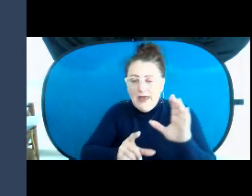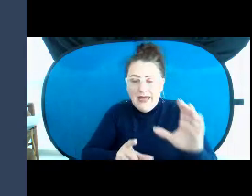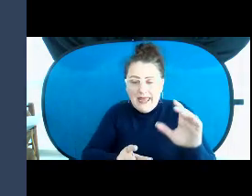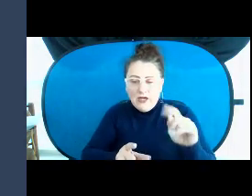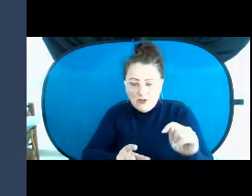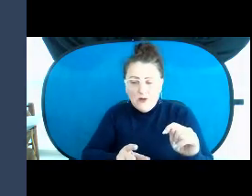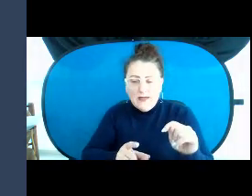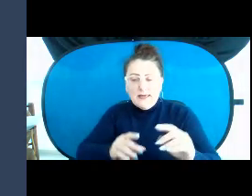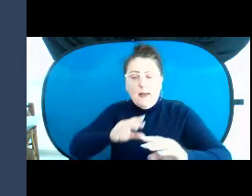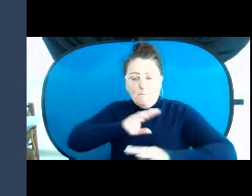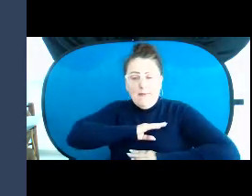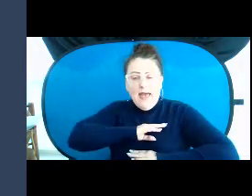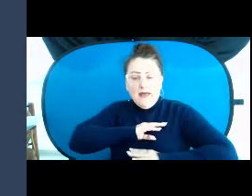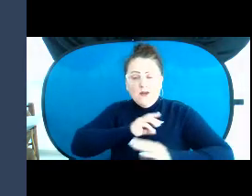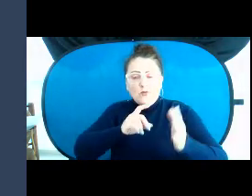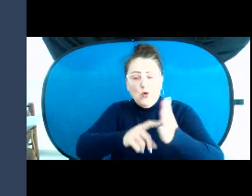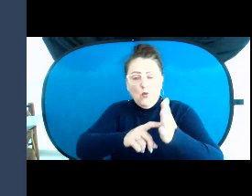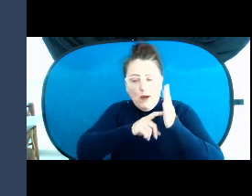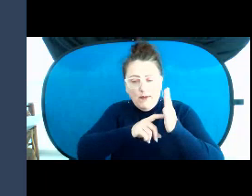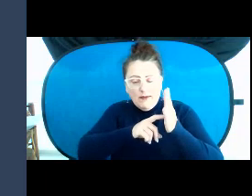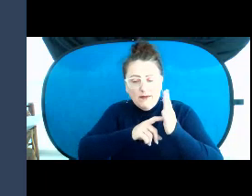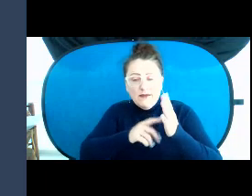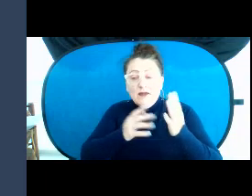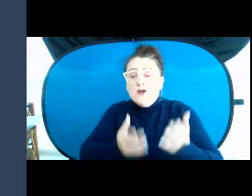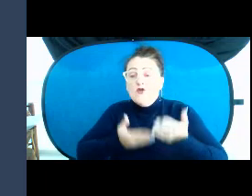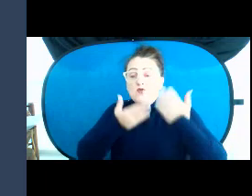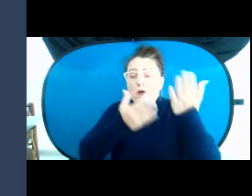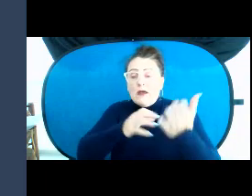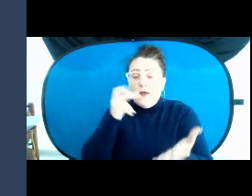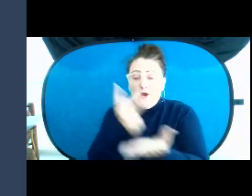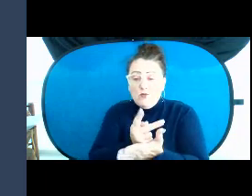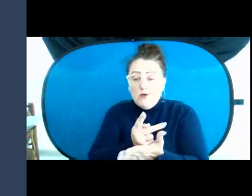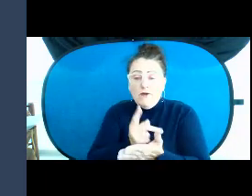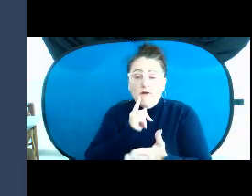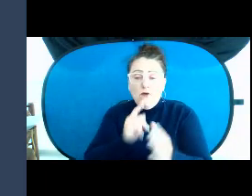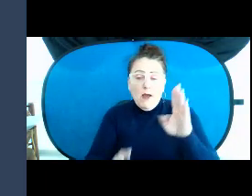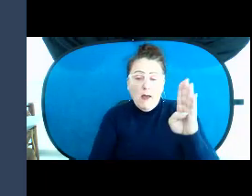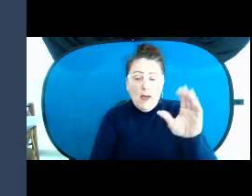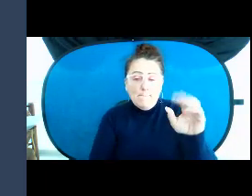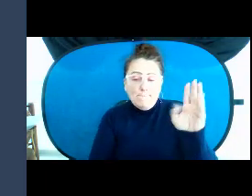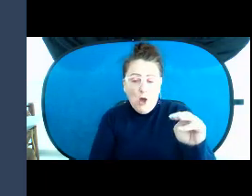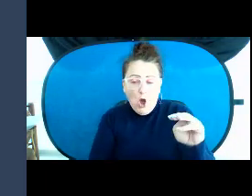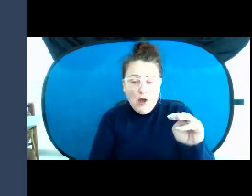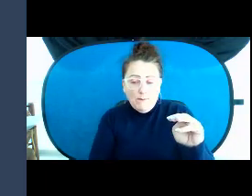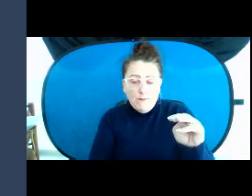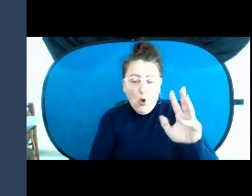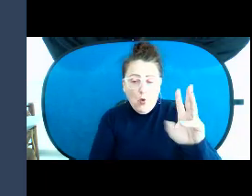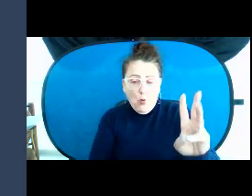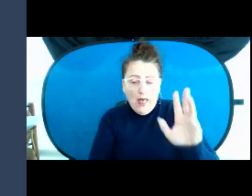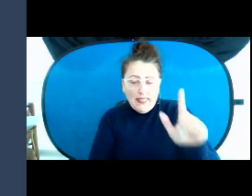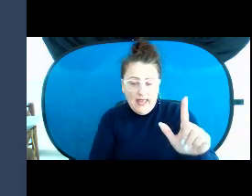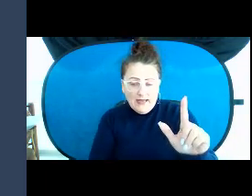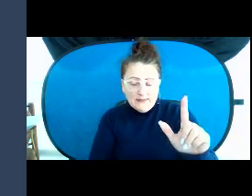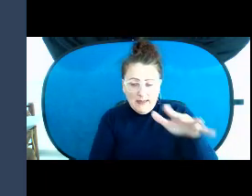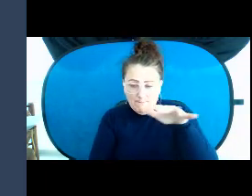the statutory requirements and therefore recommends approval of the Ron for the Baum Wetlands parcel.